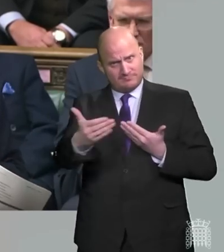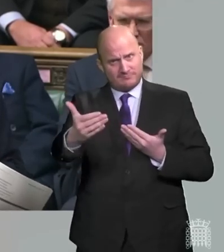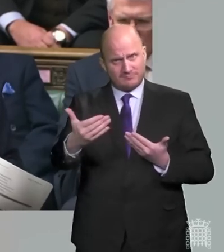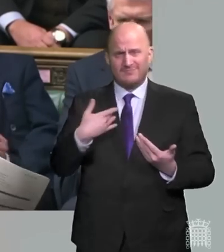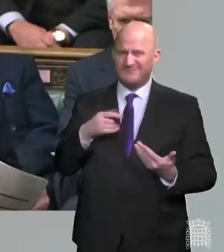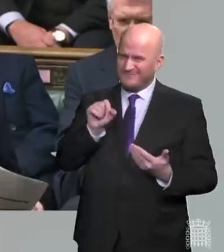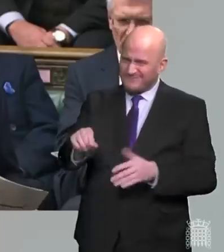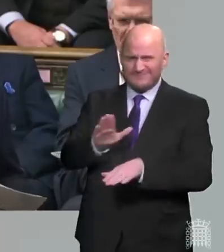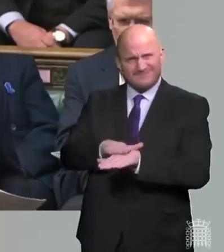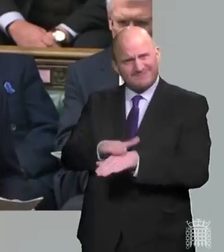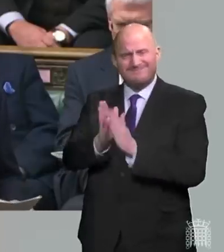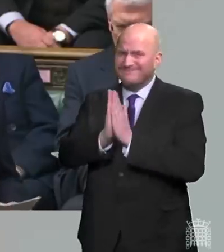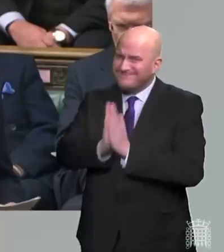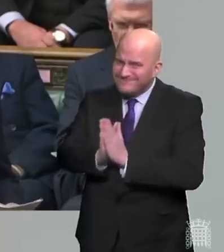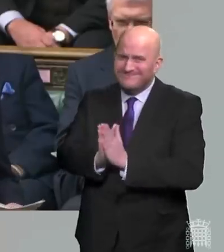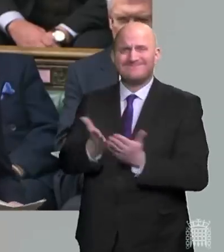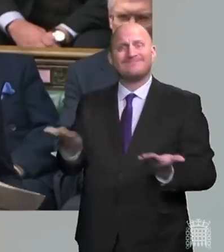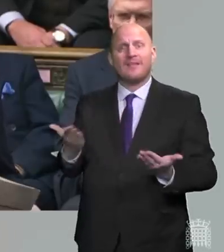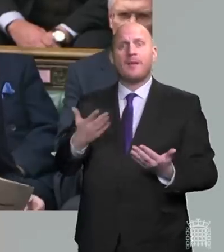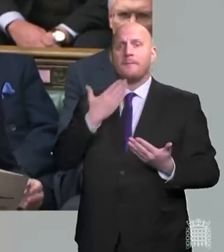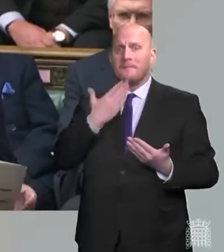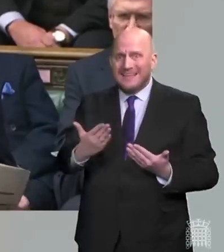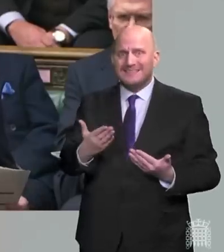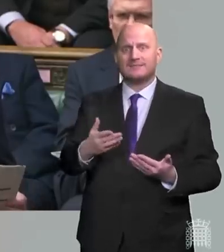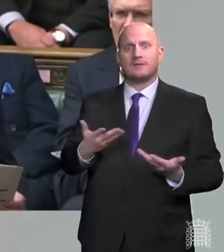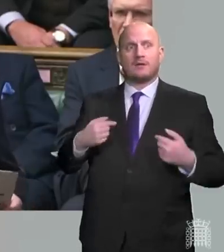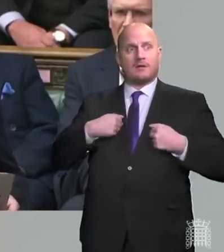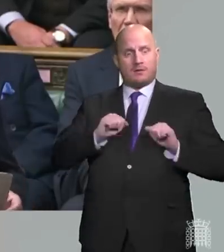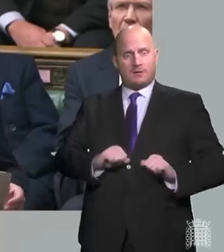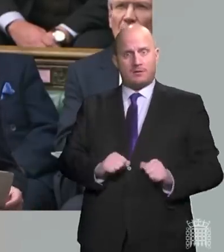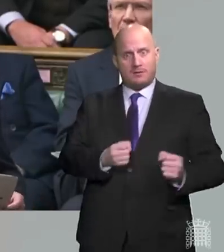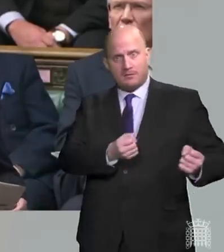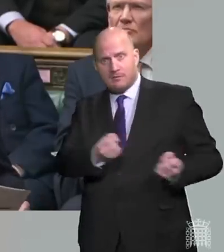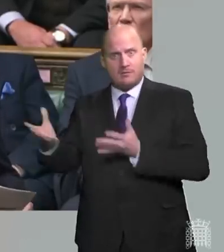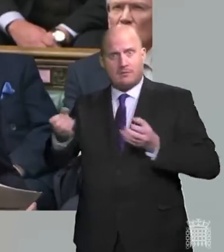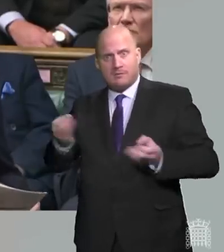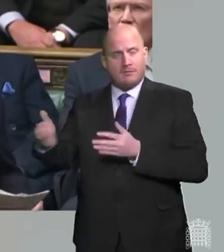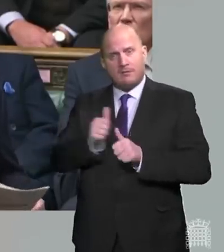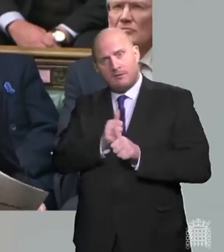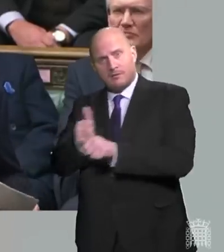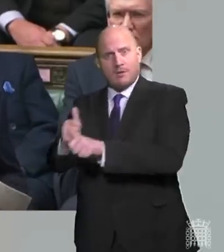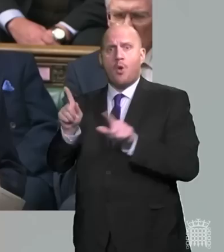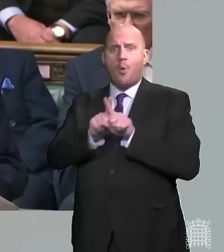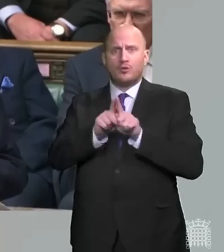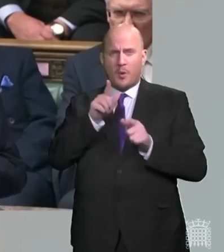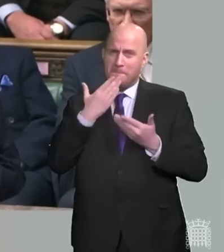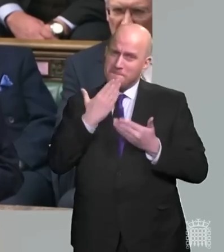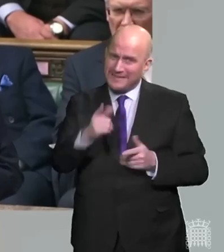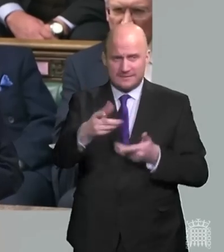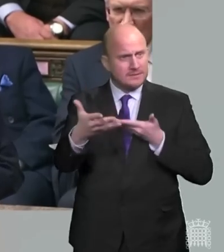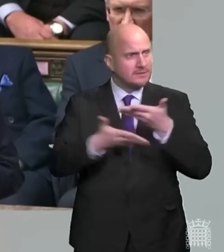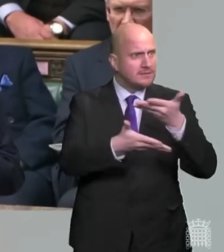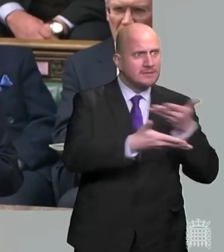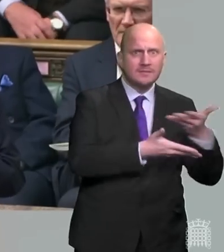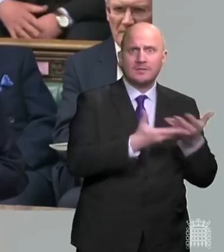disposal, domestic and international, to honour the courage of the people of Ukraine and to defend the whole world